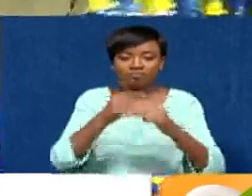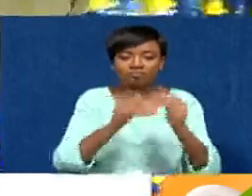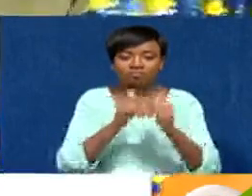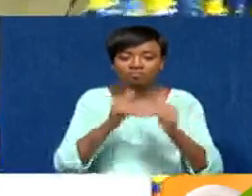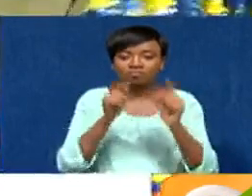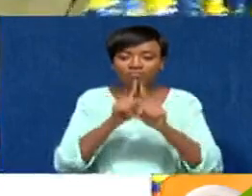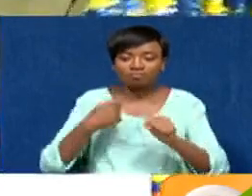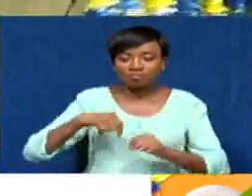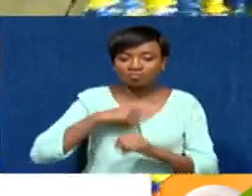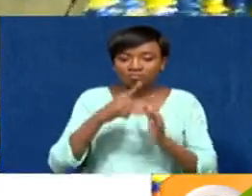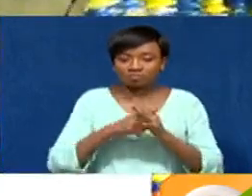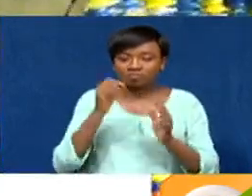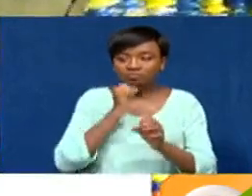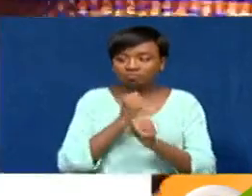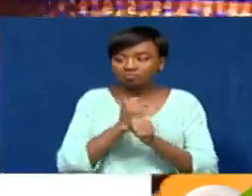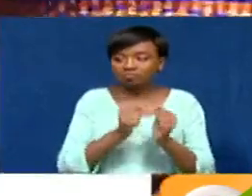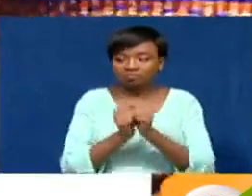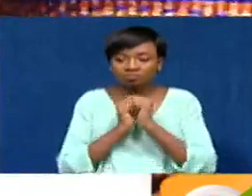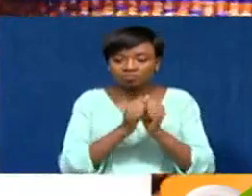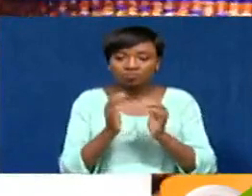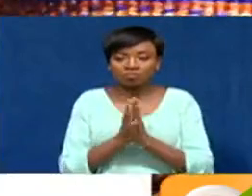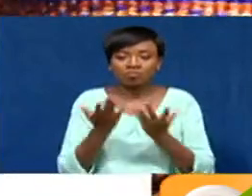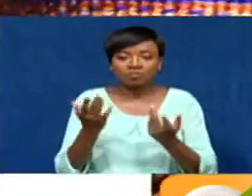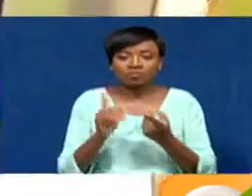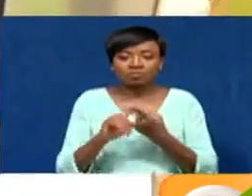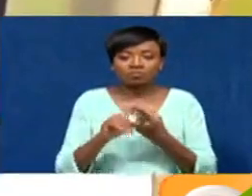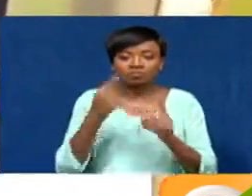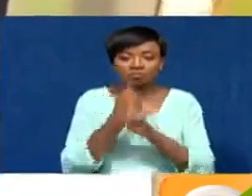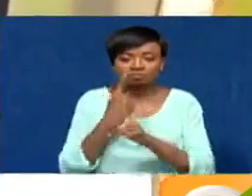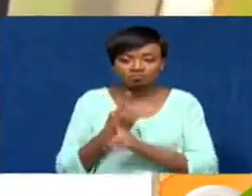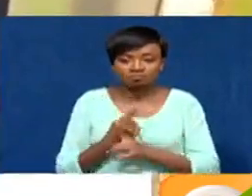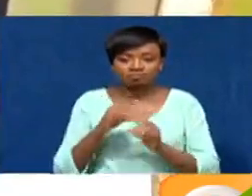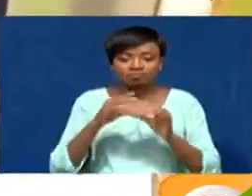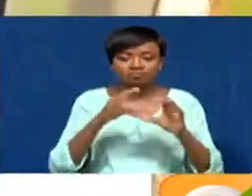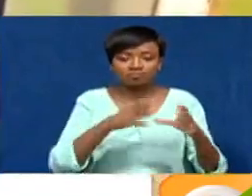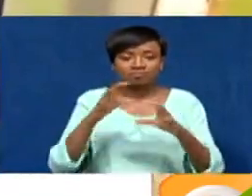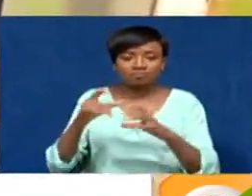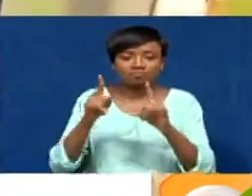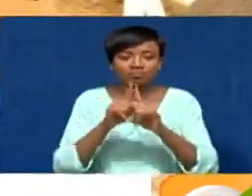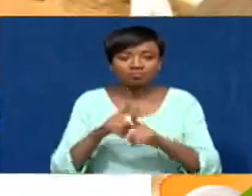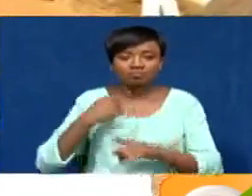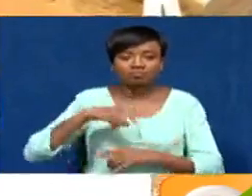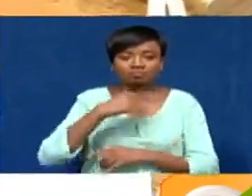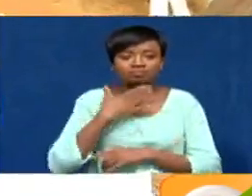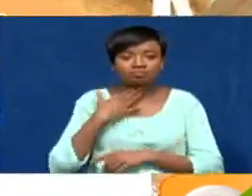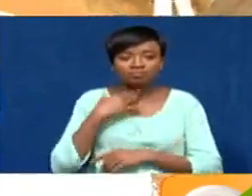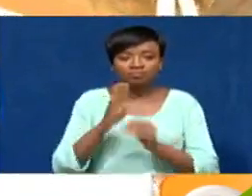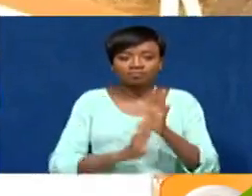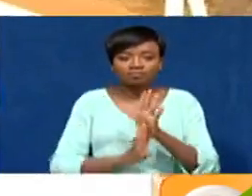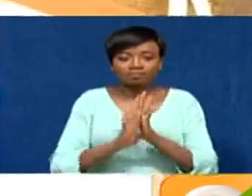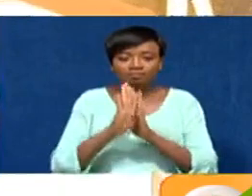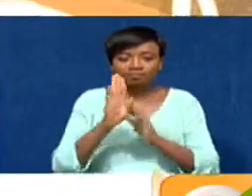with woven baskets. We also work with women leaders because we wanted to scale,